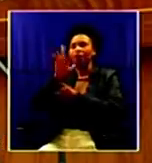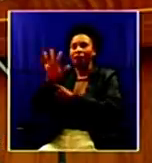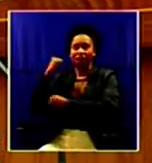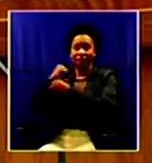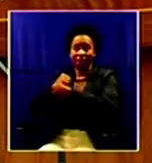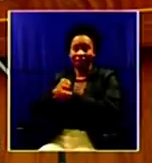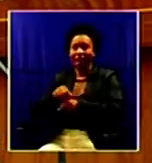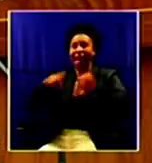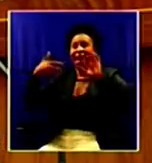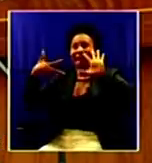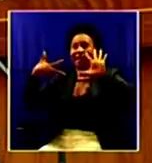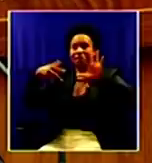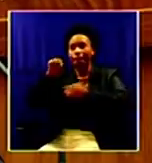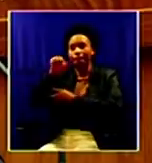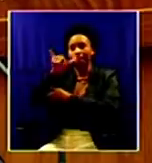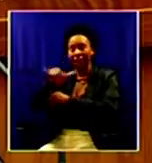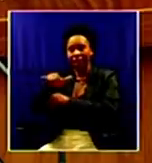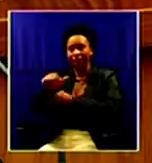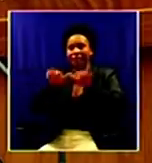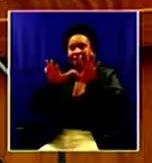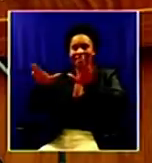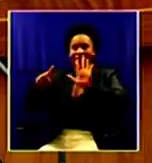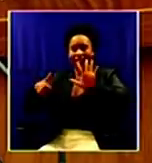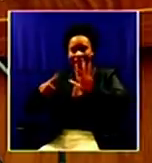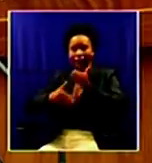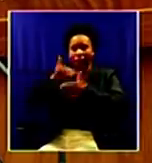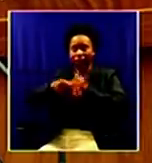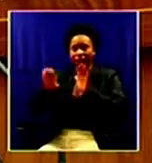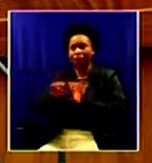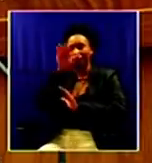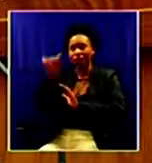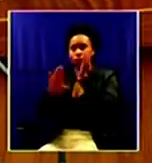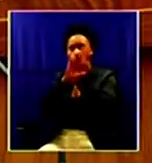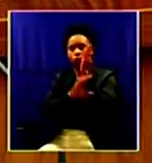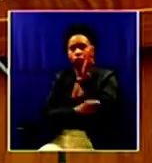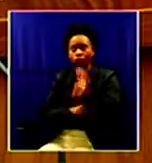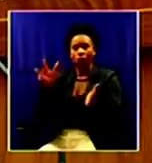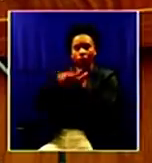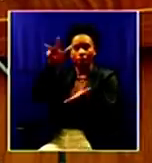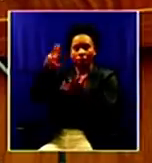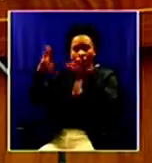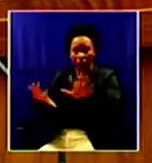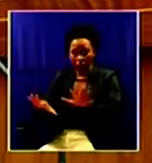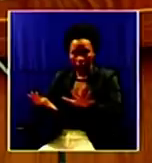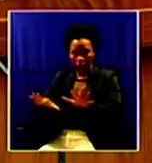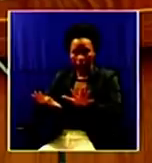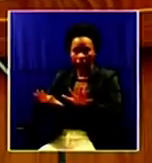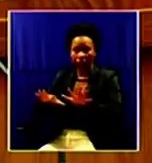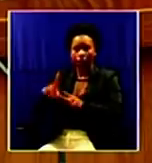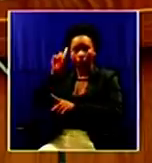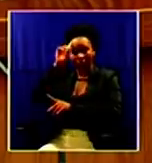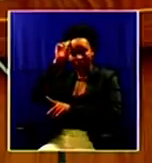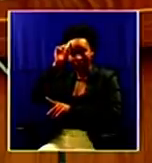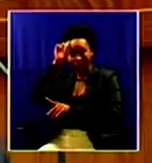the occasion of the adoption of the South African Constitution, former President Thabo Mbeki delivered his seminal